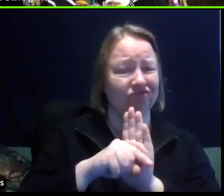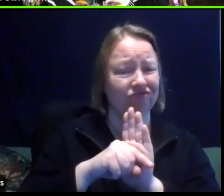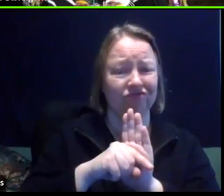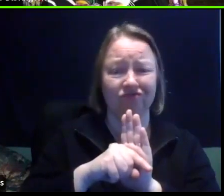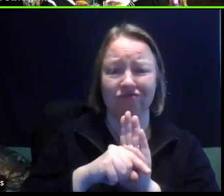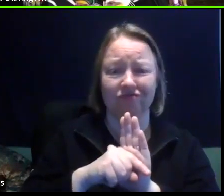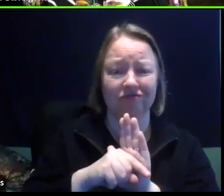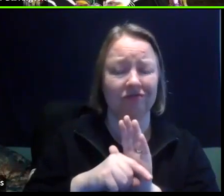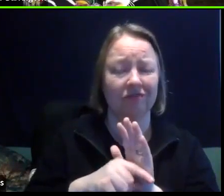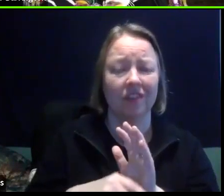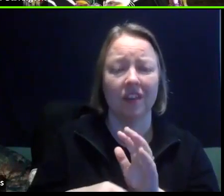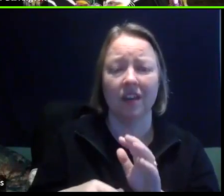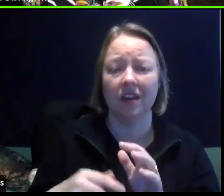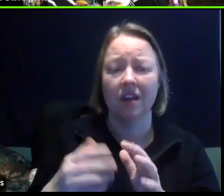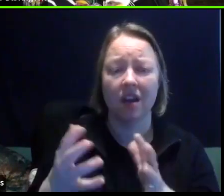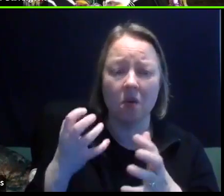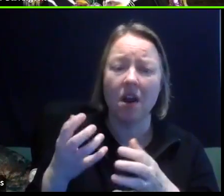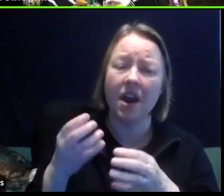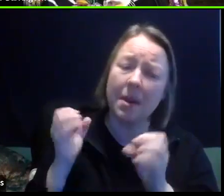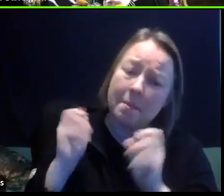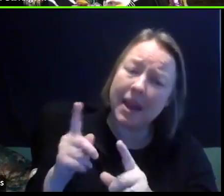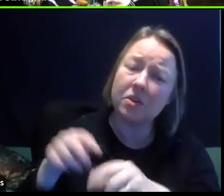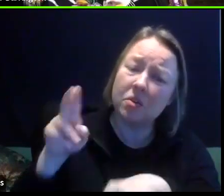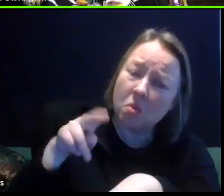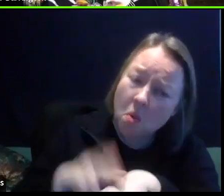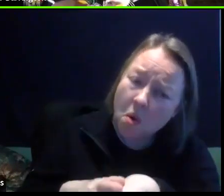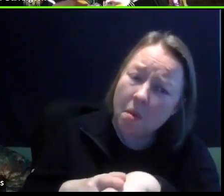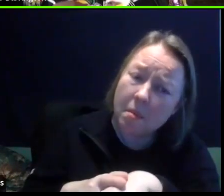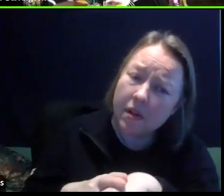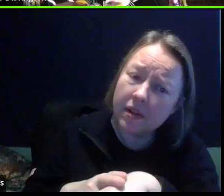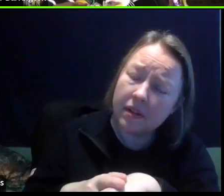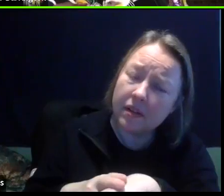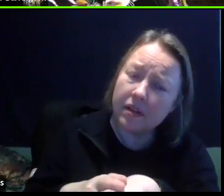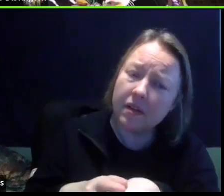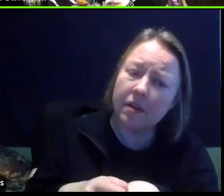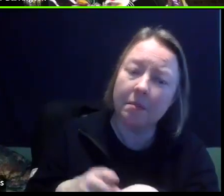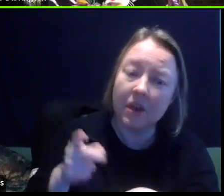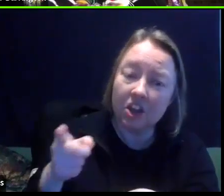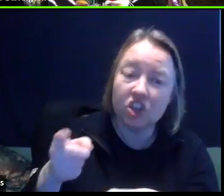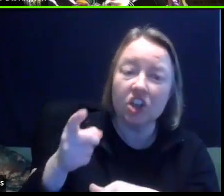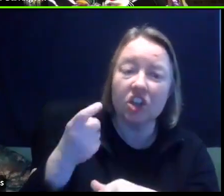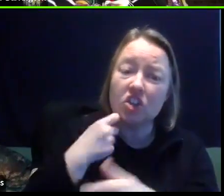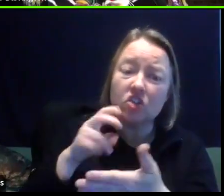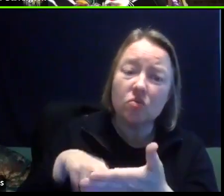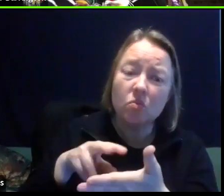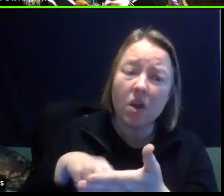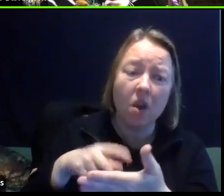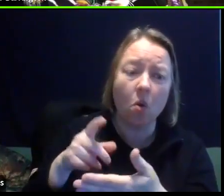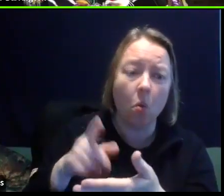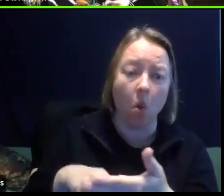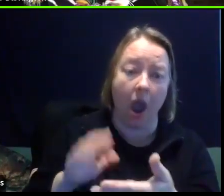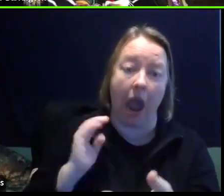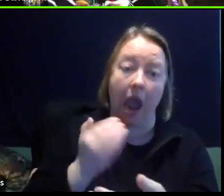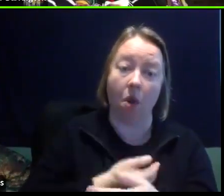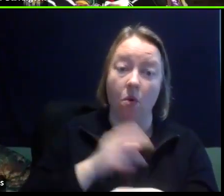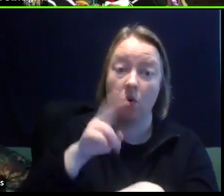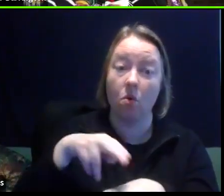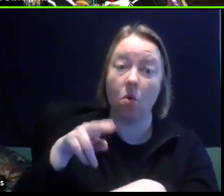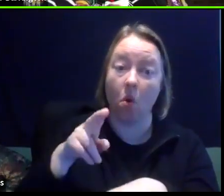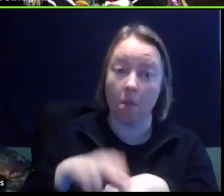everyone wants to say, I want to get back to normal. She just read to you what our normal has